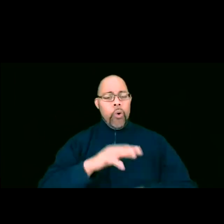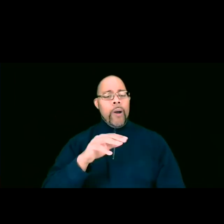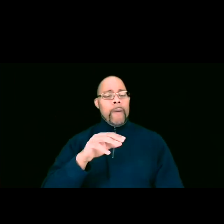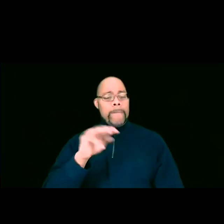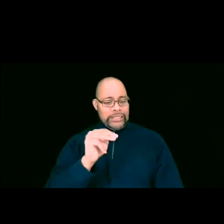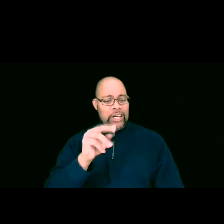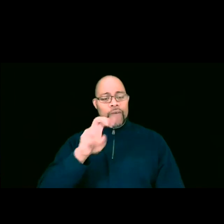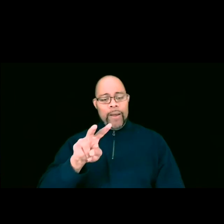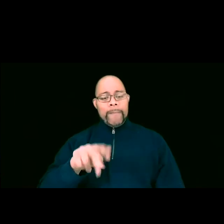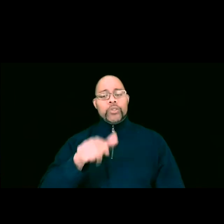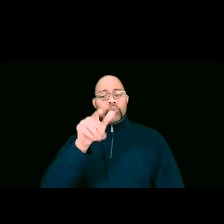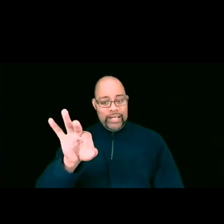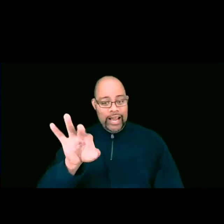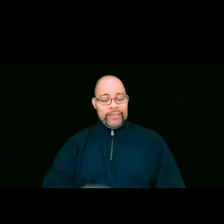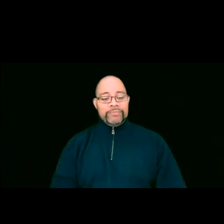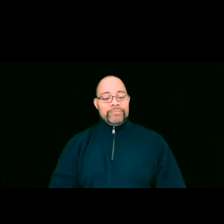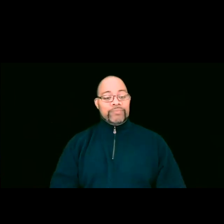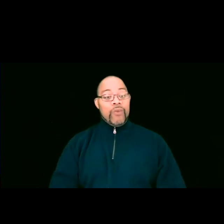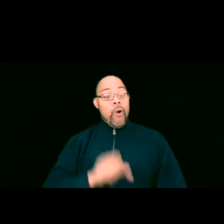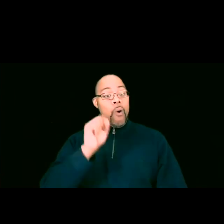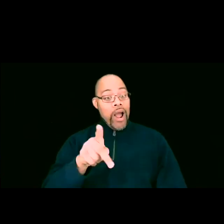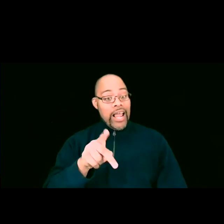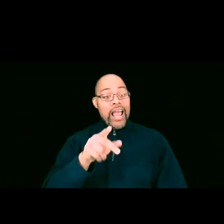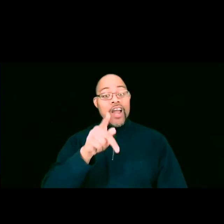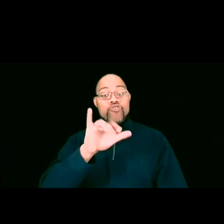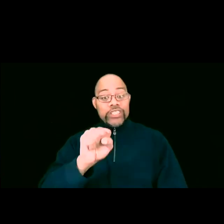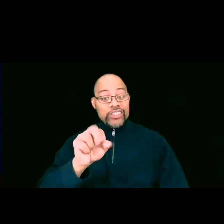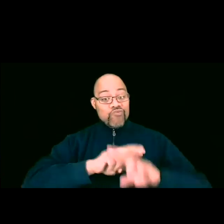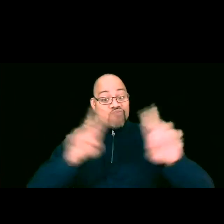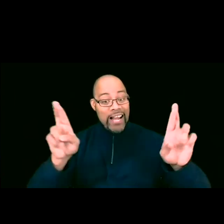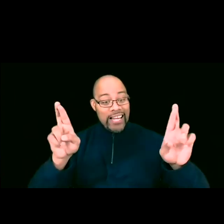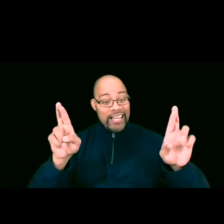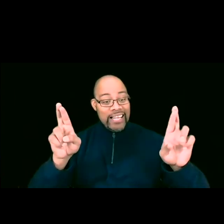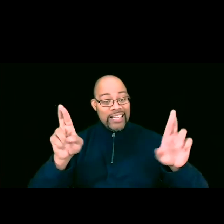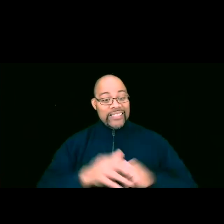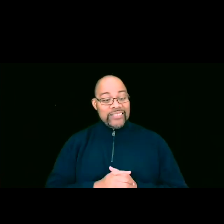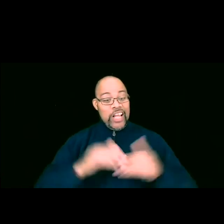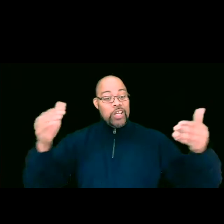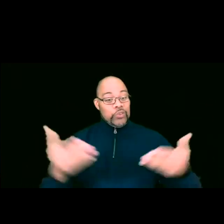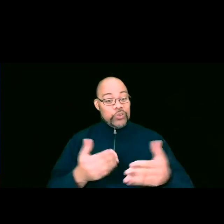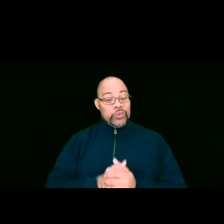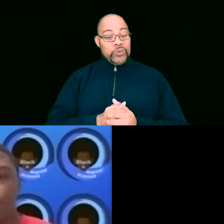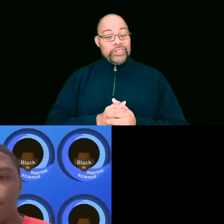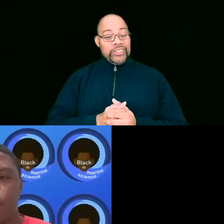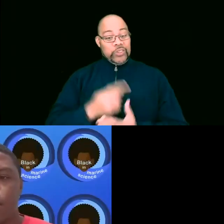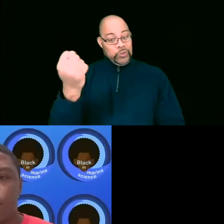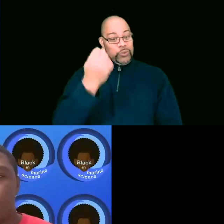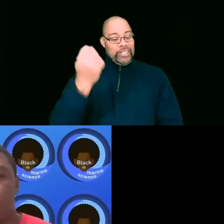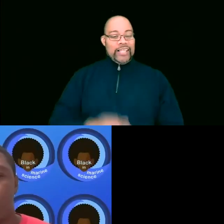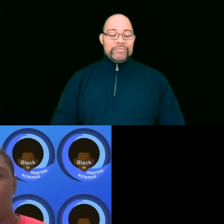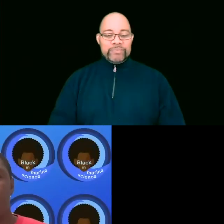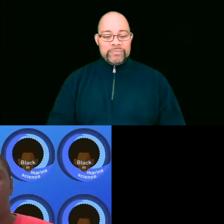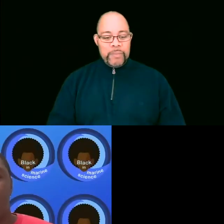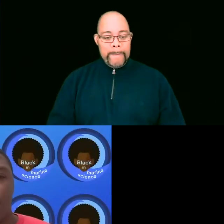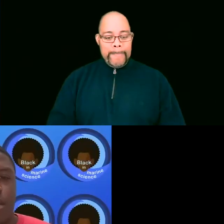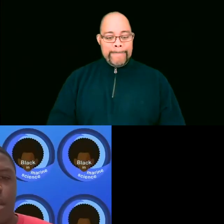in on Monday, November 29th. All right, Chris, you ready to introduce